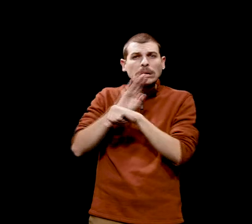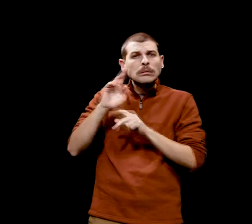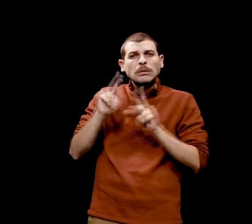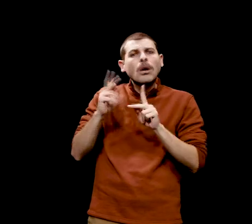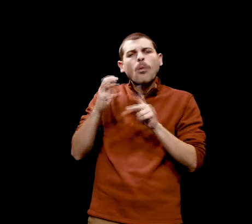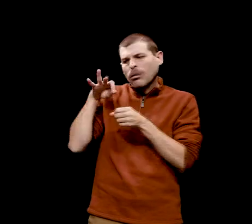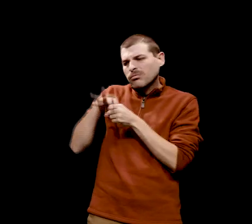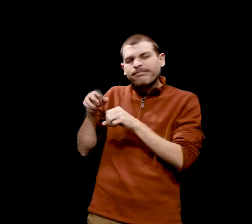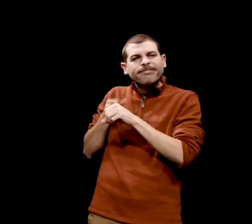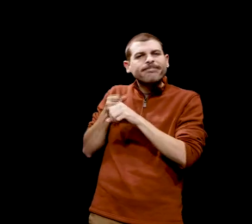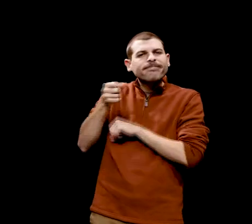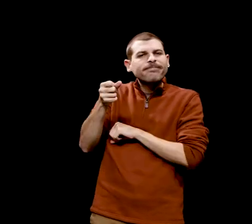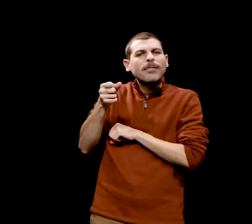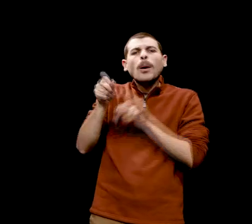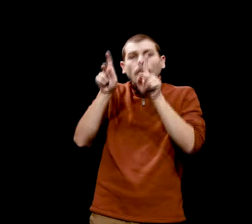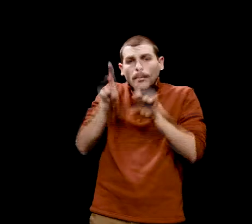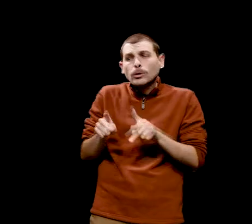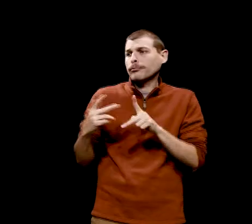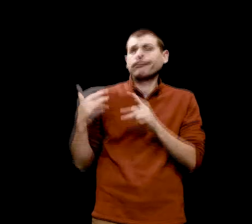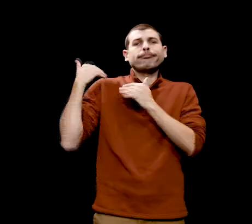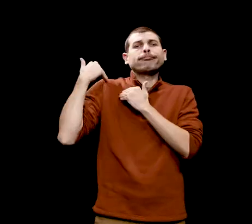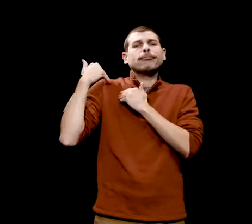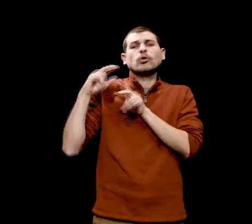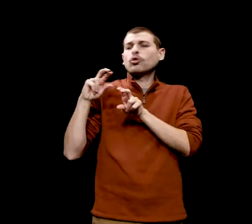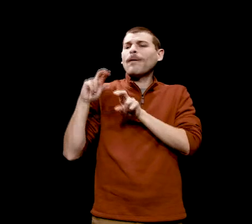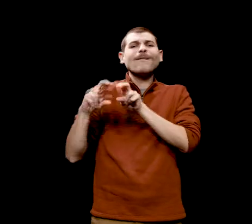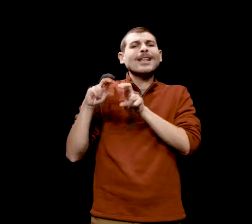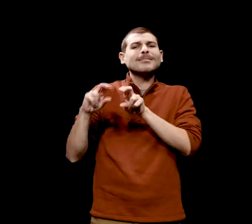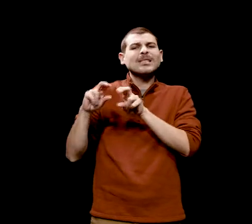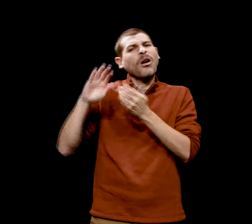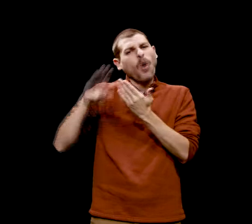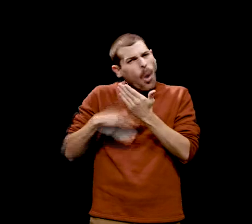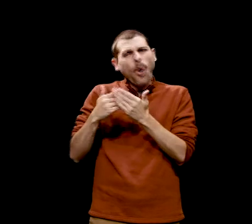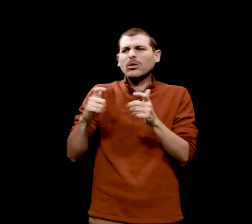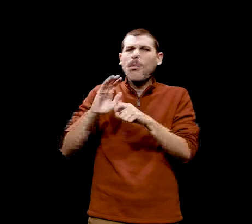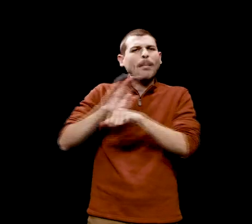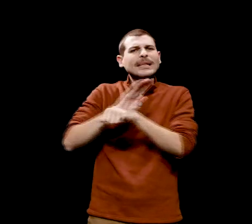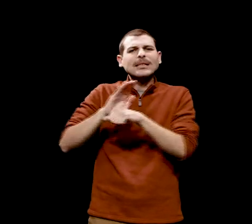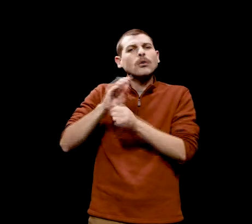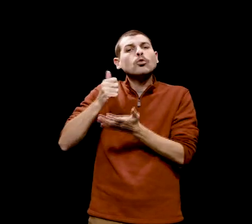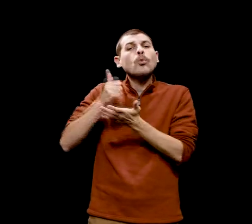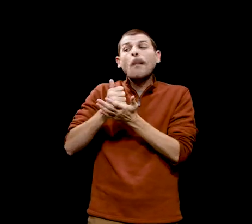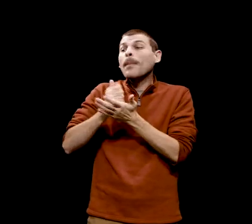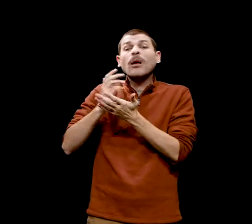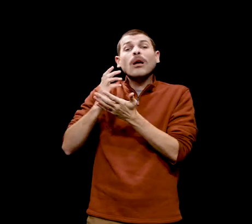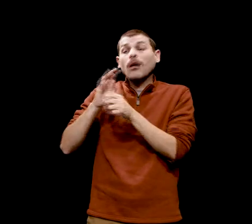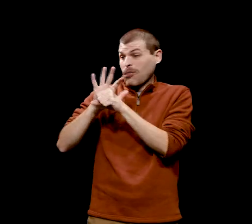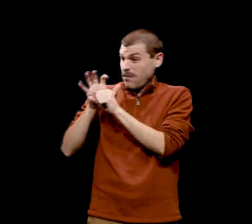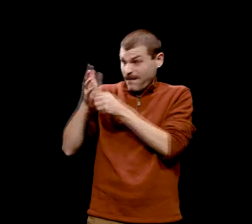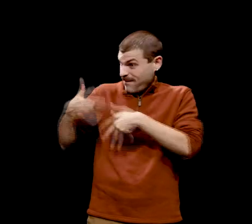to oversee and coordinate all of the investments in small business and entrepreneurship through the recovery, both in access to